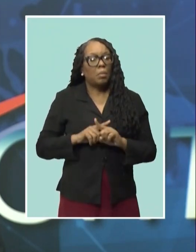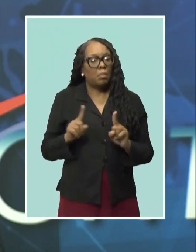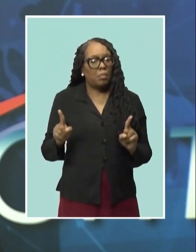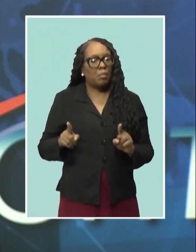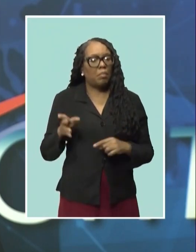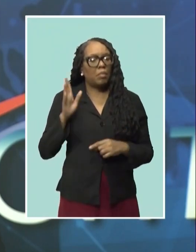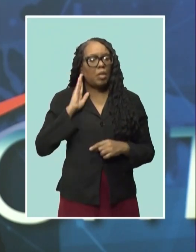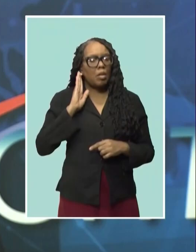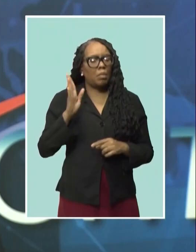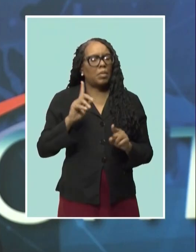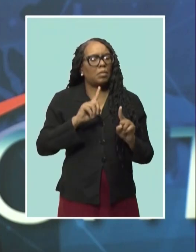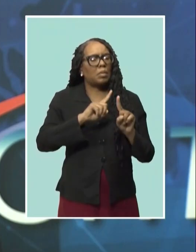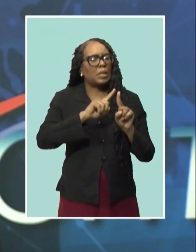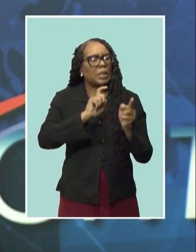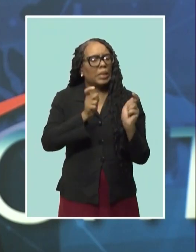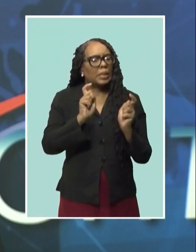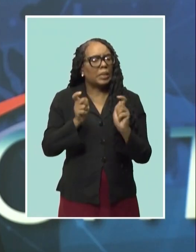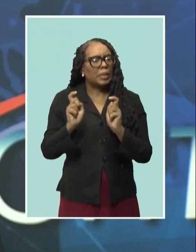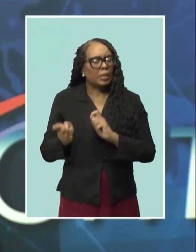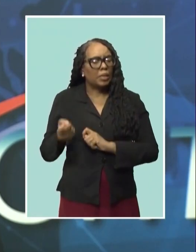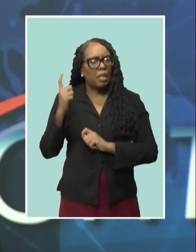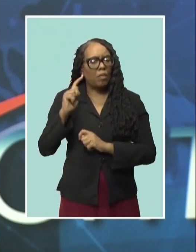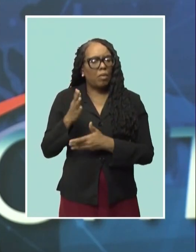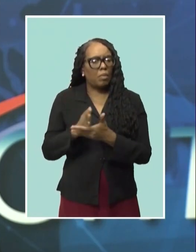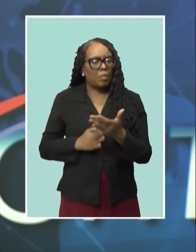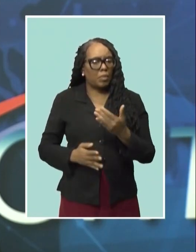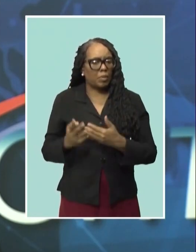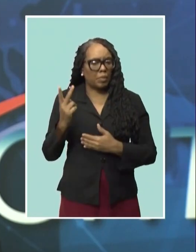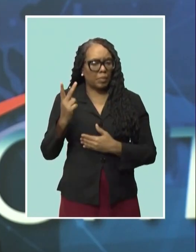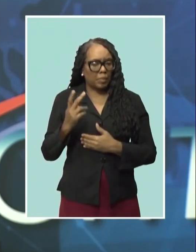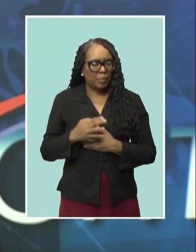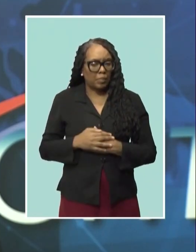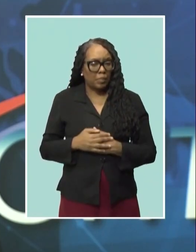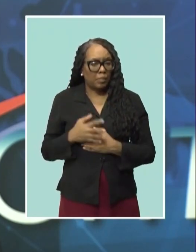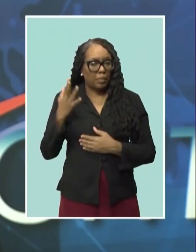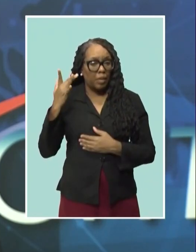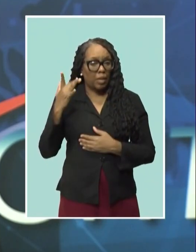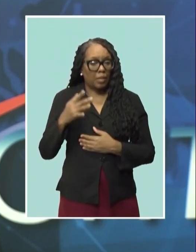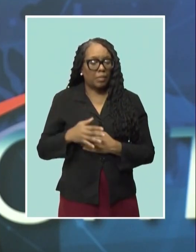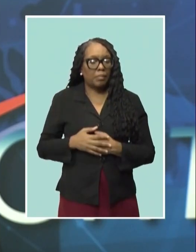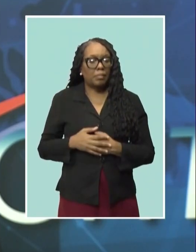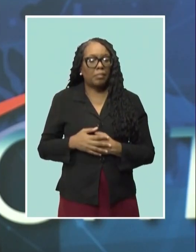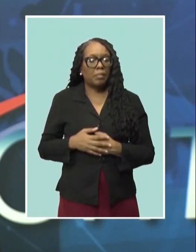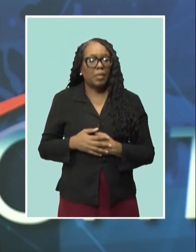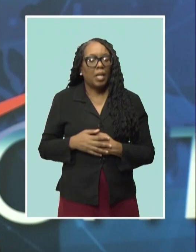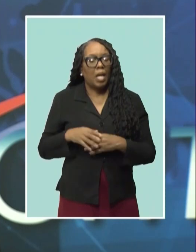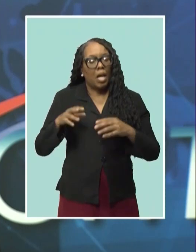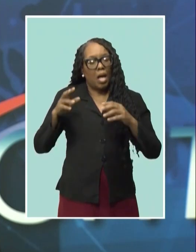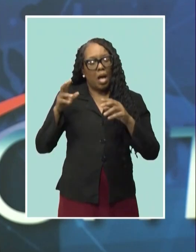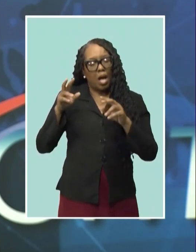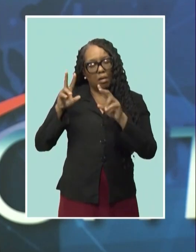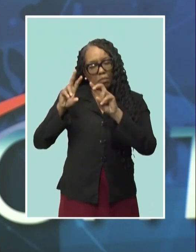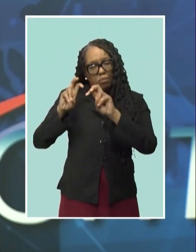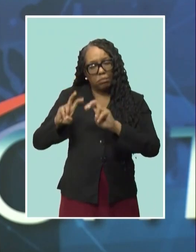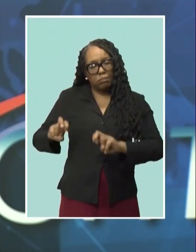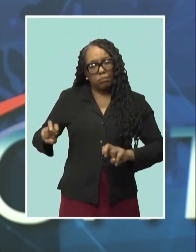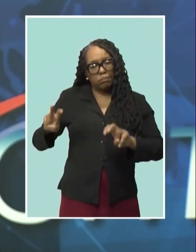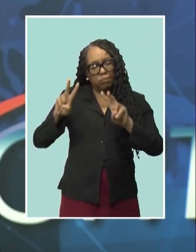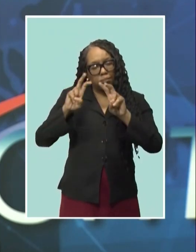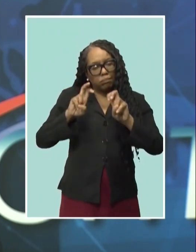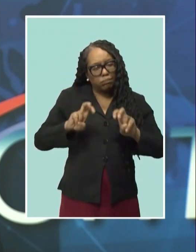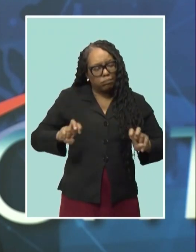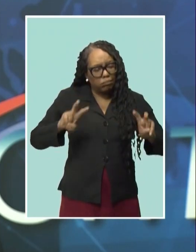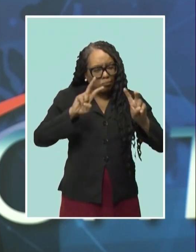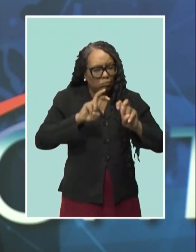will be numerous changes to this phase. She says the decision comes after an independent evaluation in December